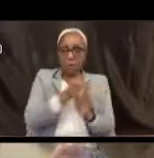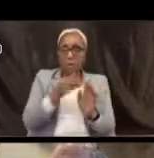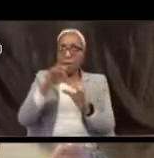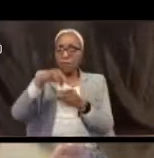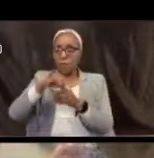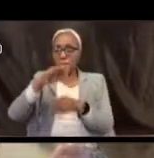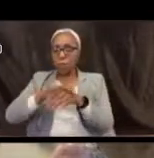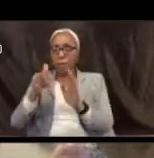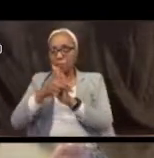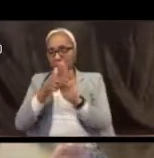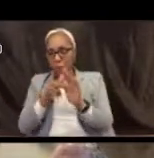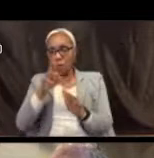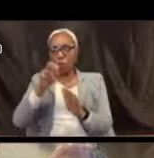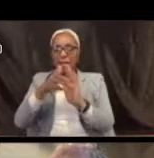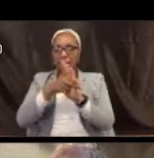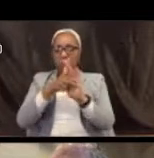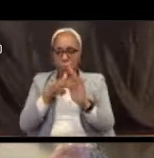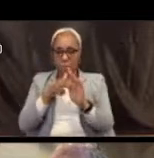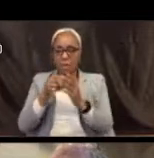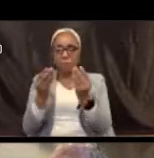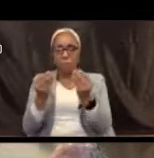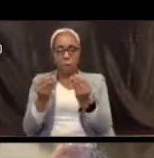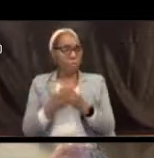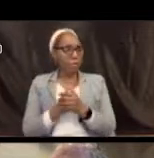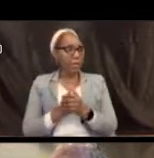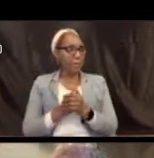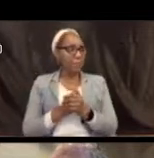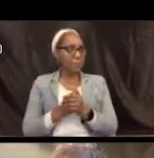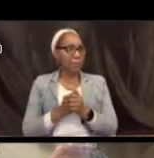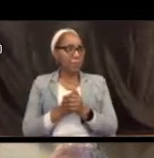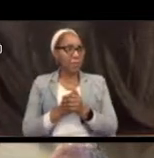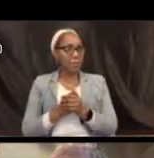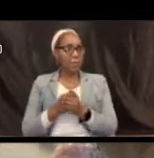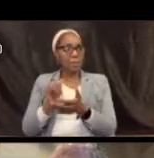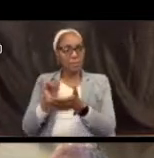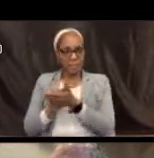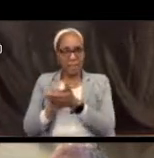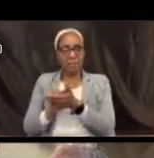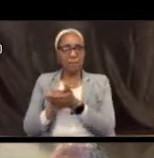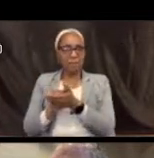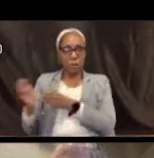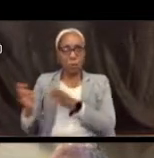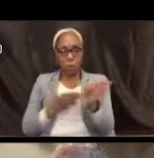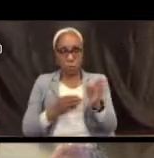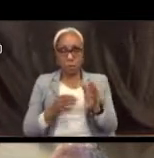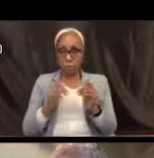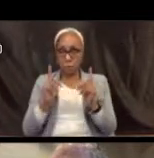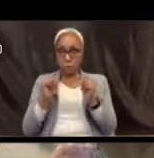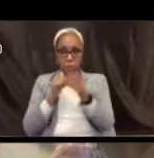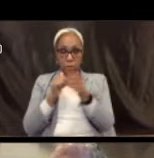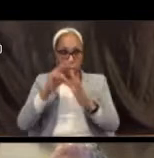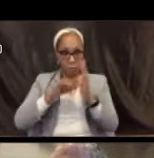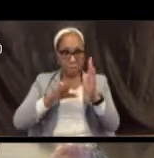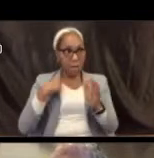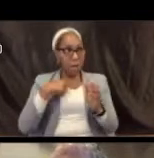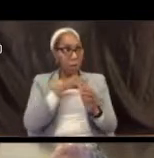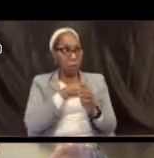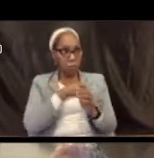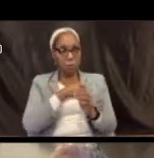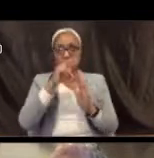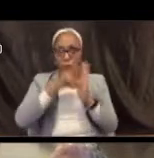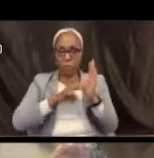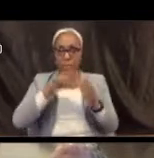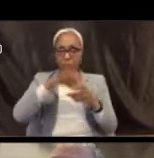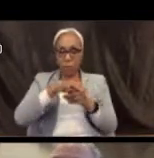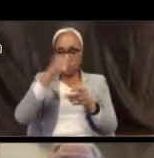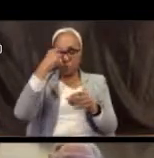zoning, rezoning of the property. That is order. So yes, when you read it, we will read the vote